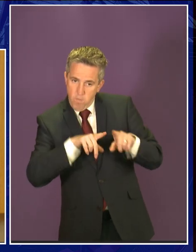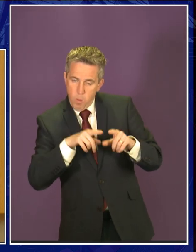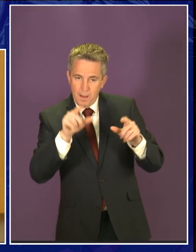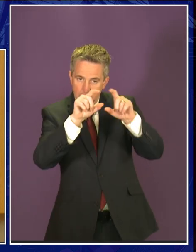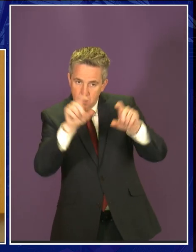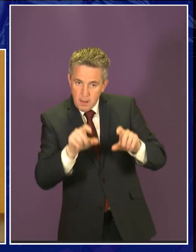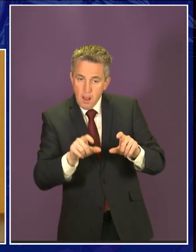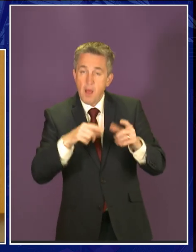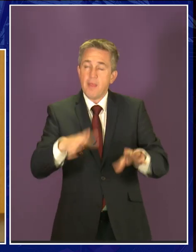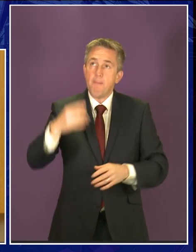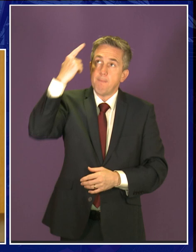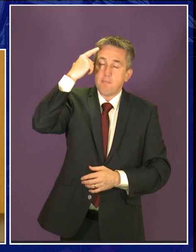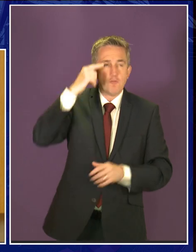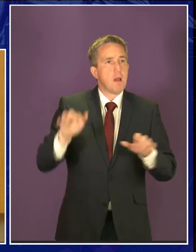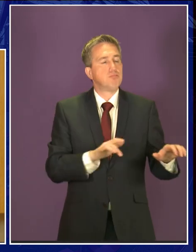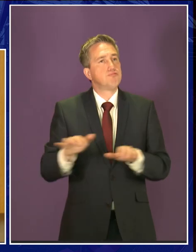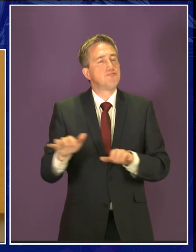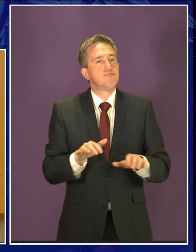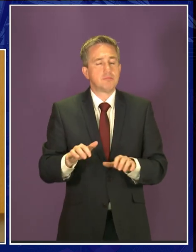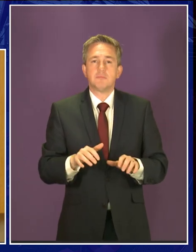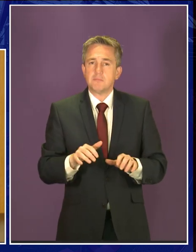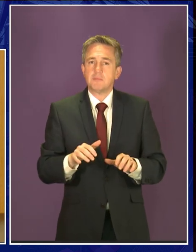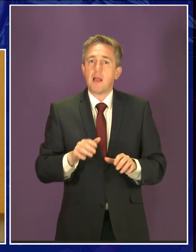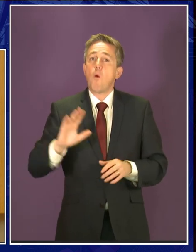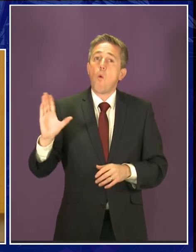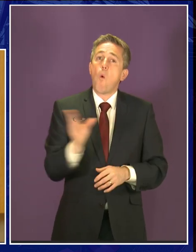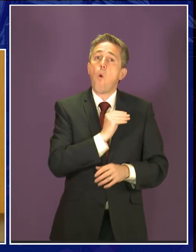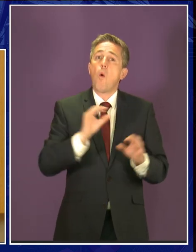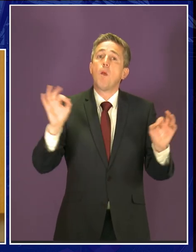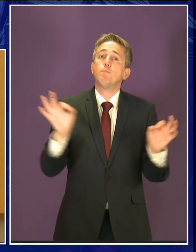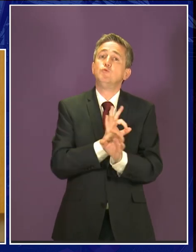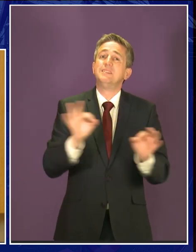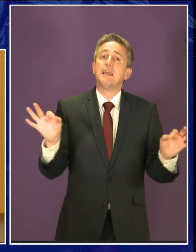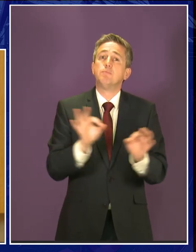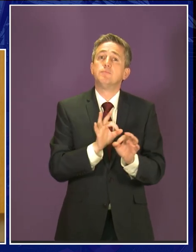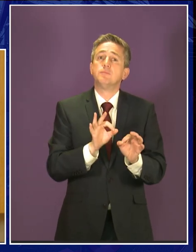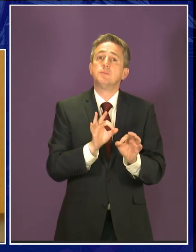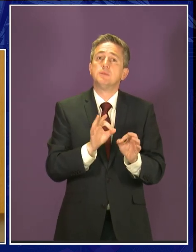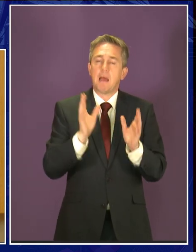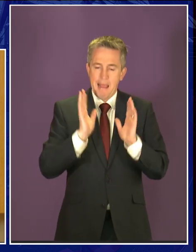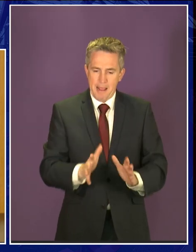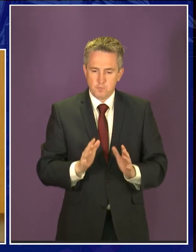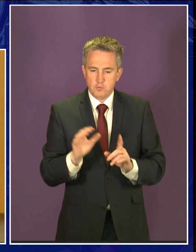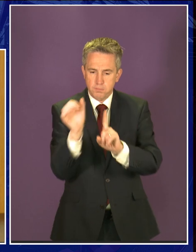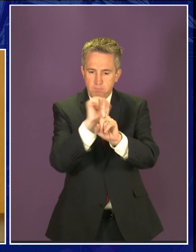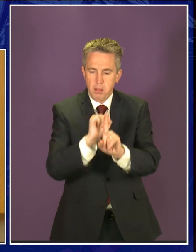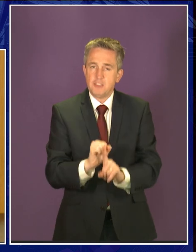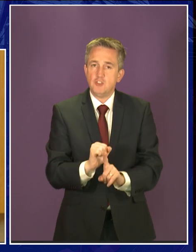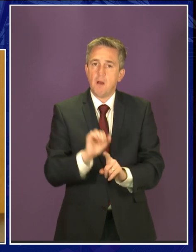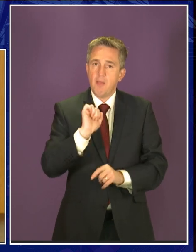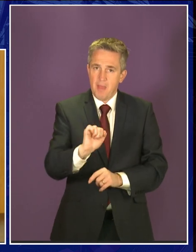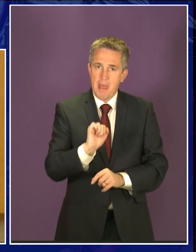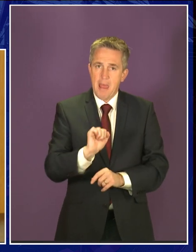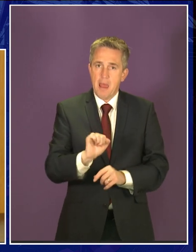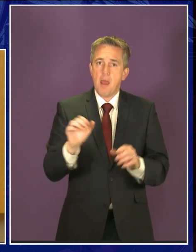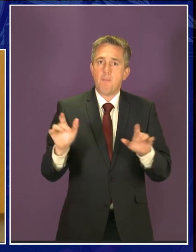memory. In addition, in ensemble playing, every musician has to attend to his or own performance while coordinating